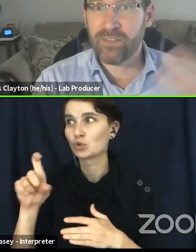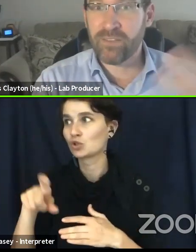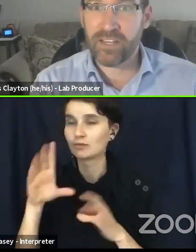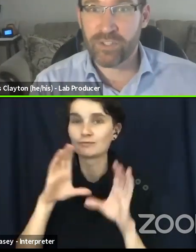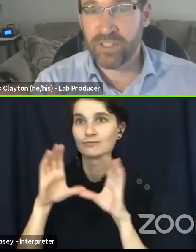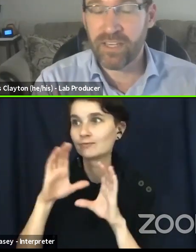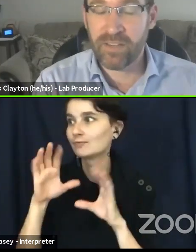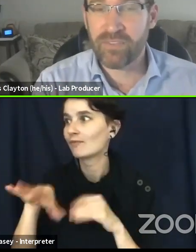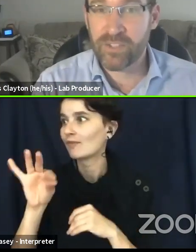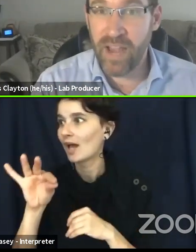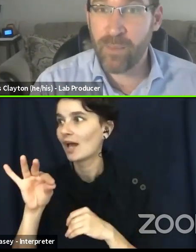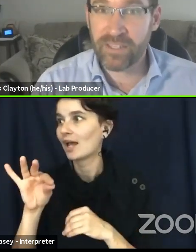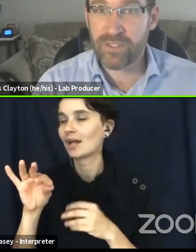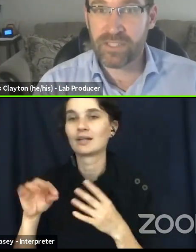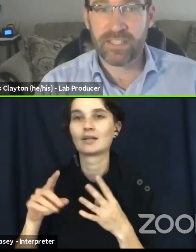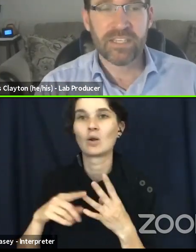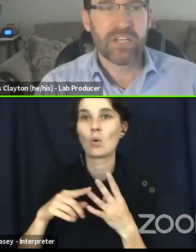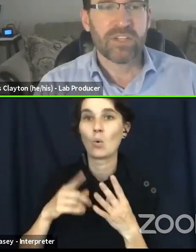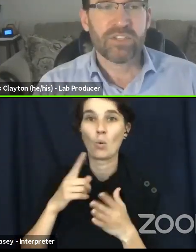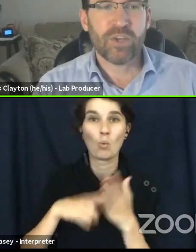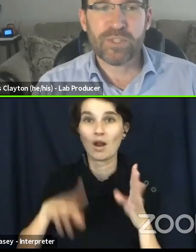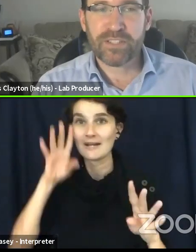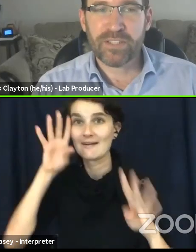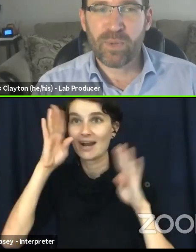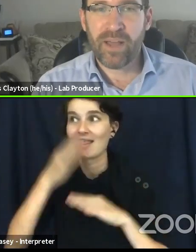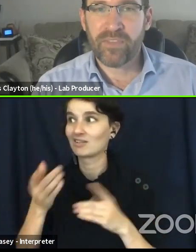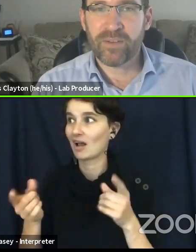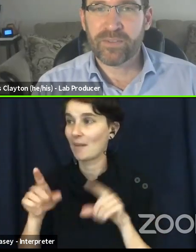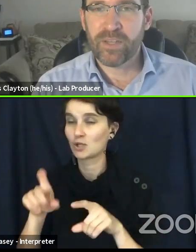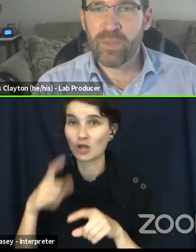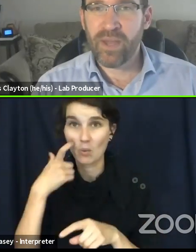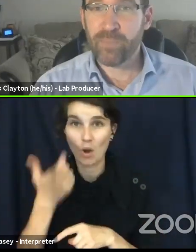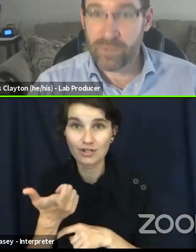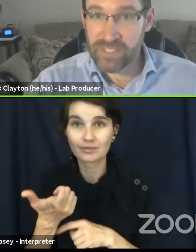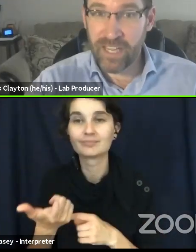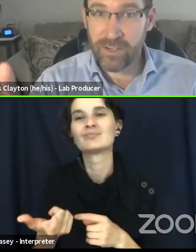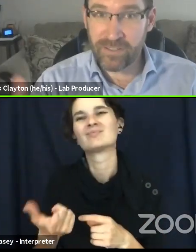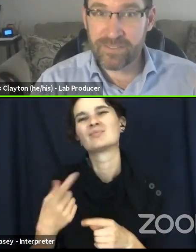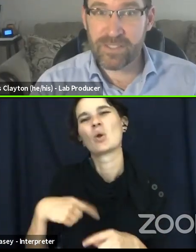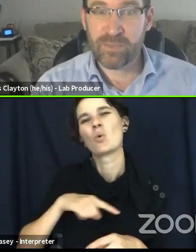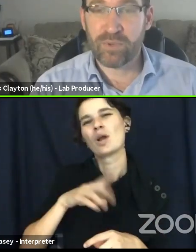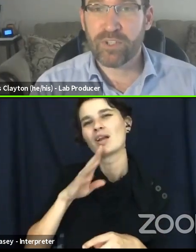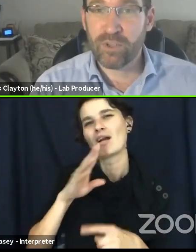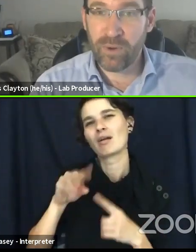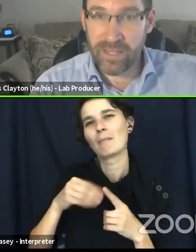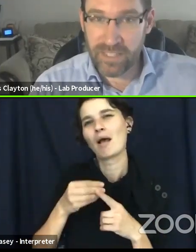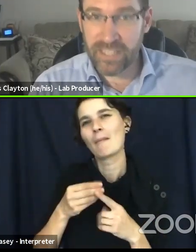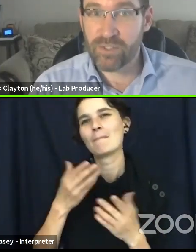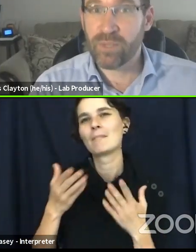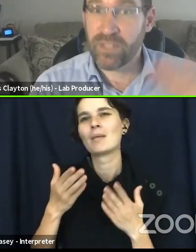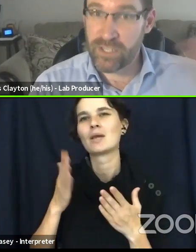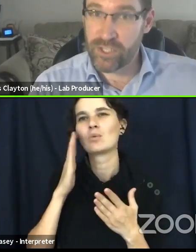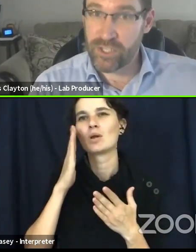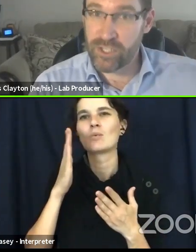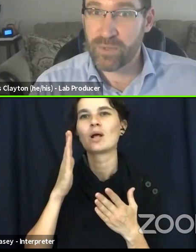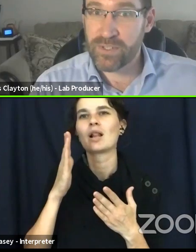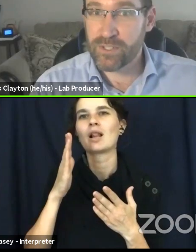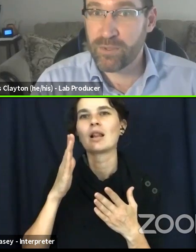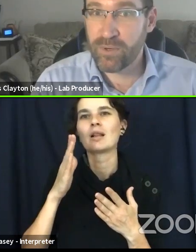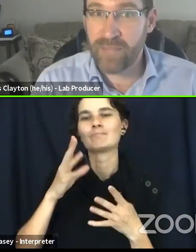really innovative things are happening they should see. So we talked a little bit about that we might pull together some sort of curated links or something and